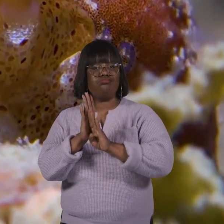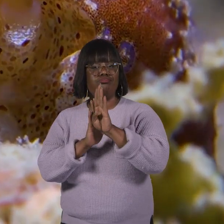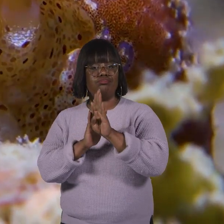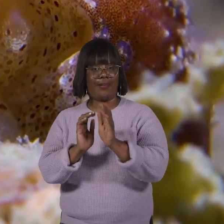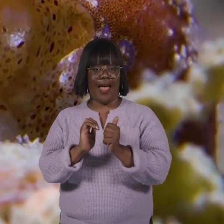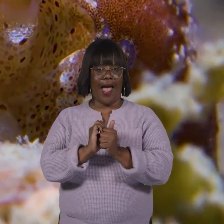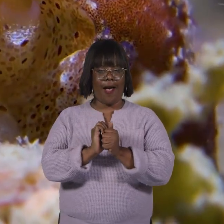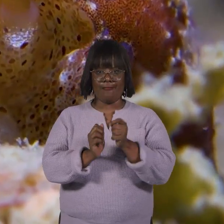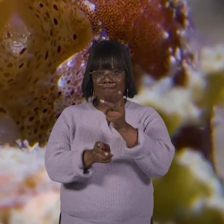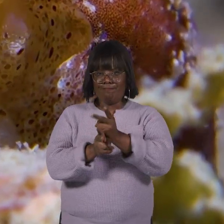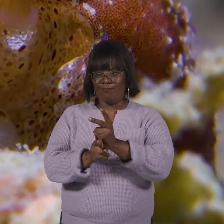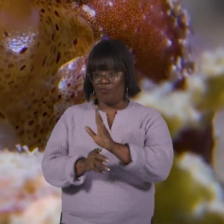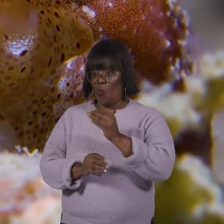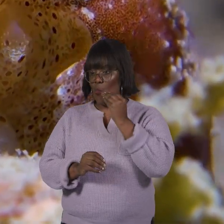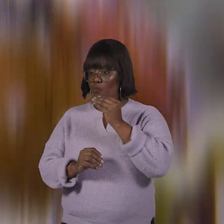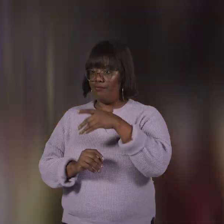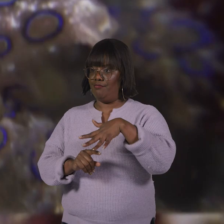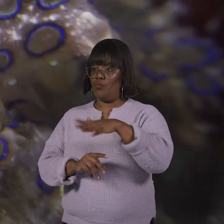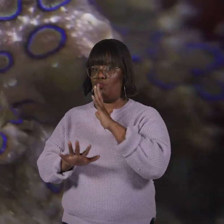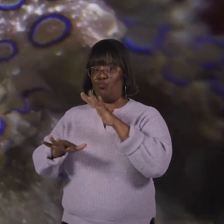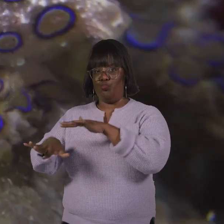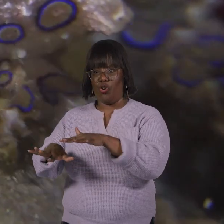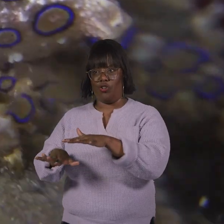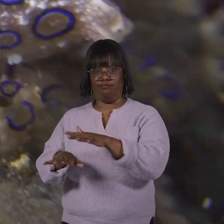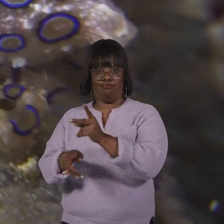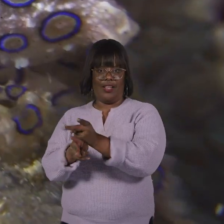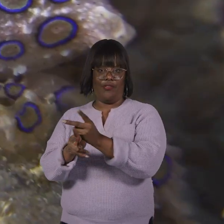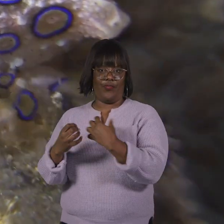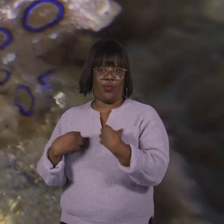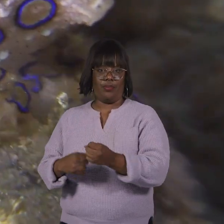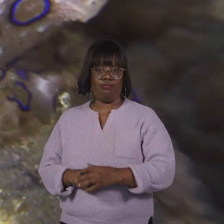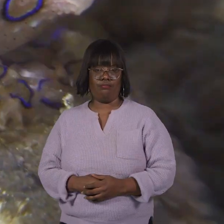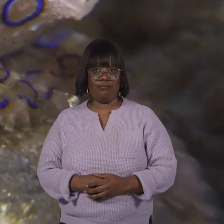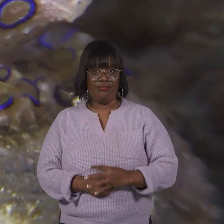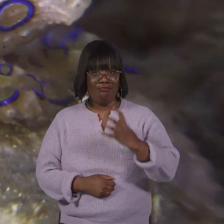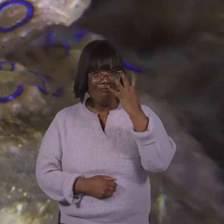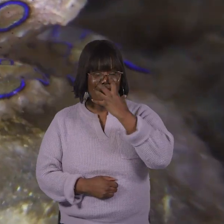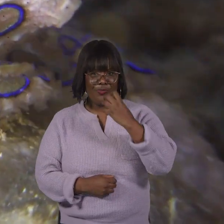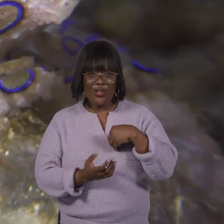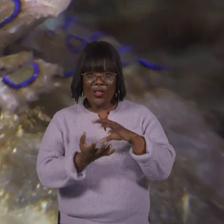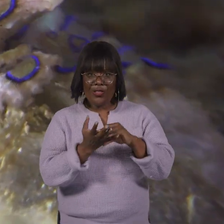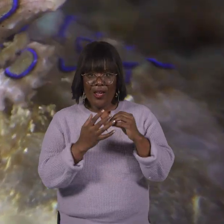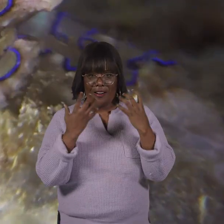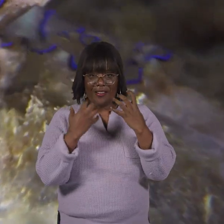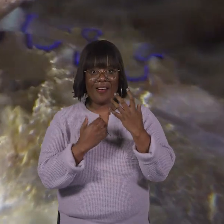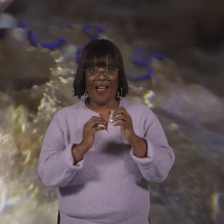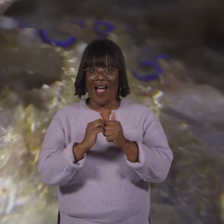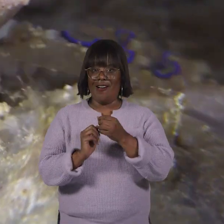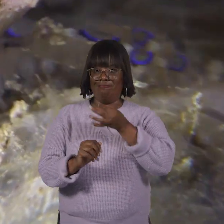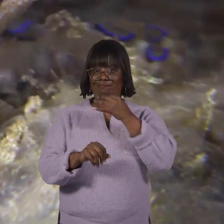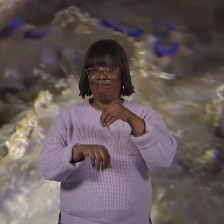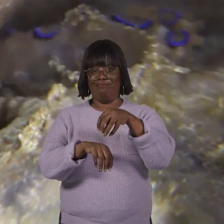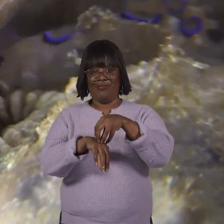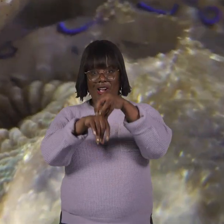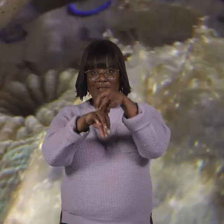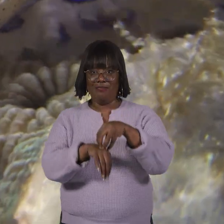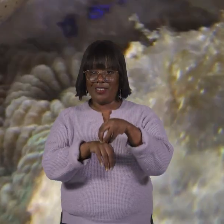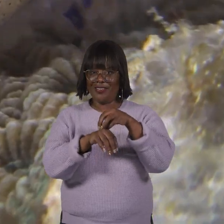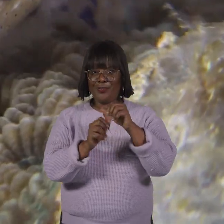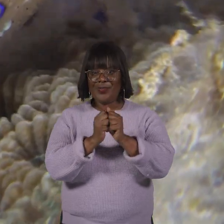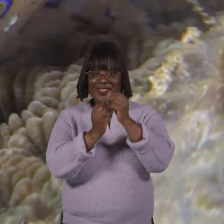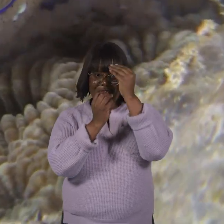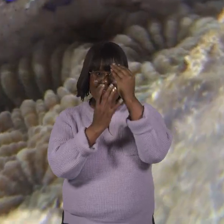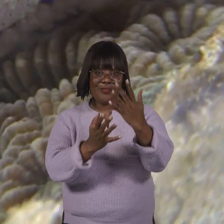contribute to the health of our oceans. Whoa, we have learned a lot of outrageous octopus info.